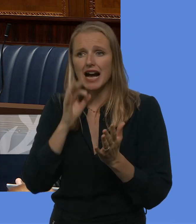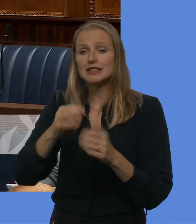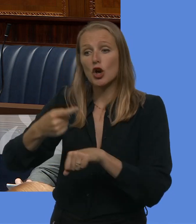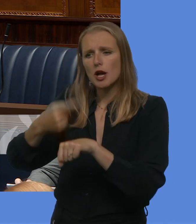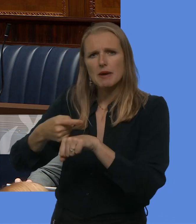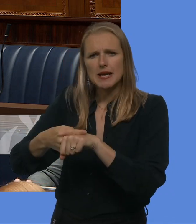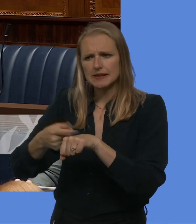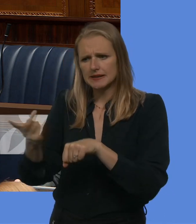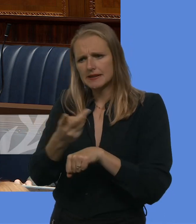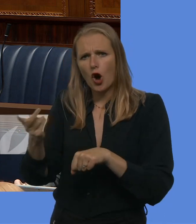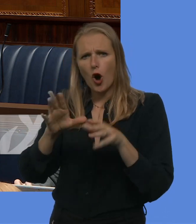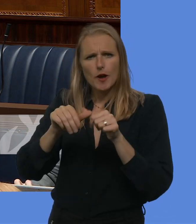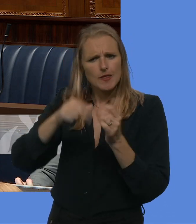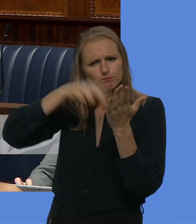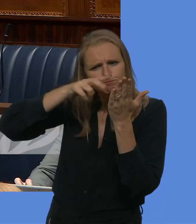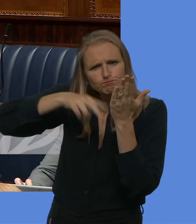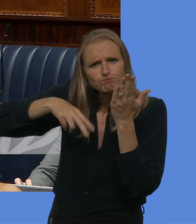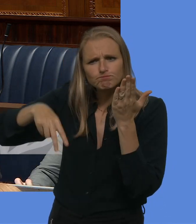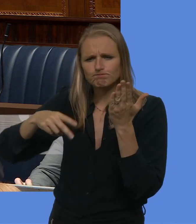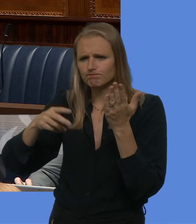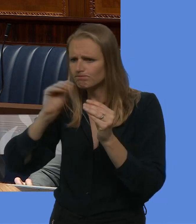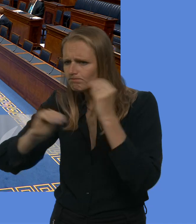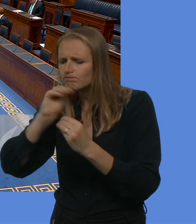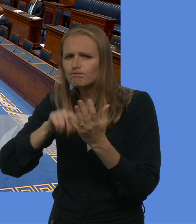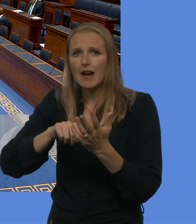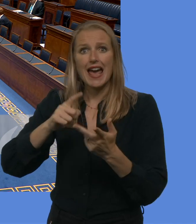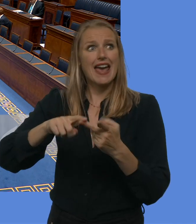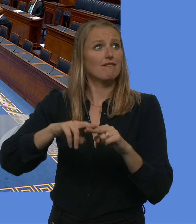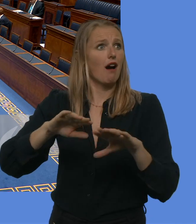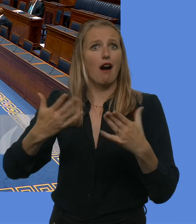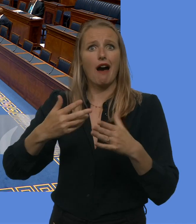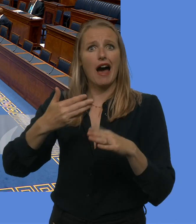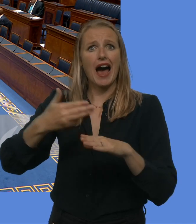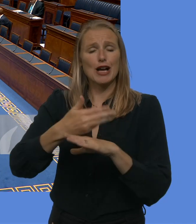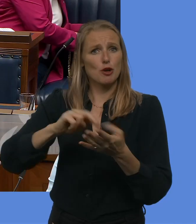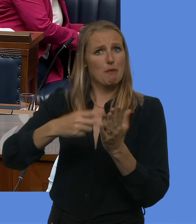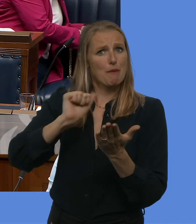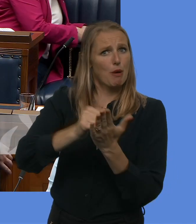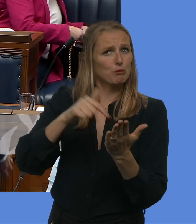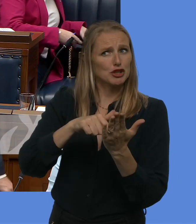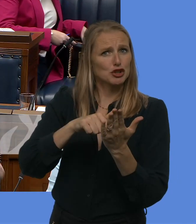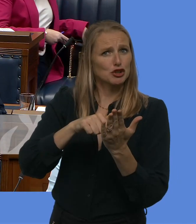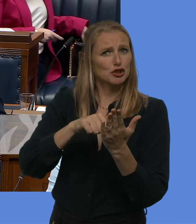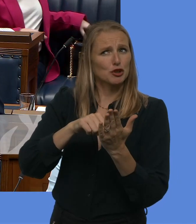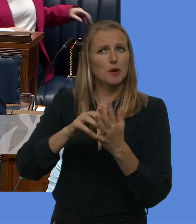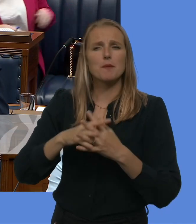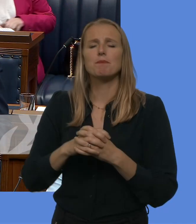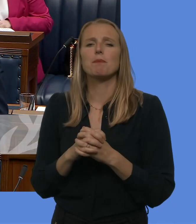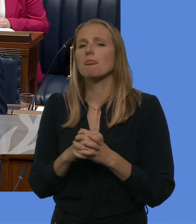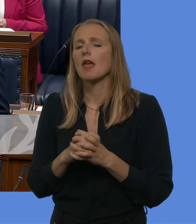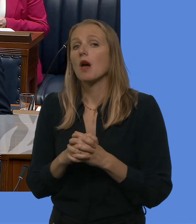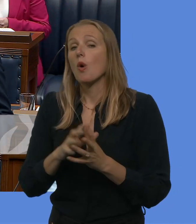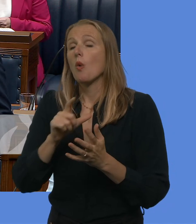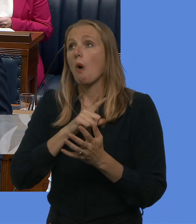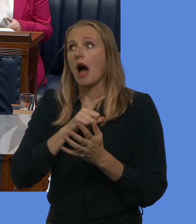scrutinise that work if the action plan isn't available to measure progress against? Minister. Mr Speaker, I'm not sure if the exact and precise reasons